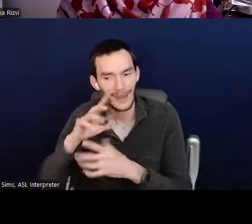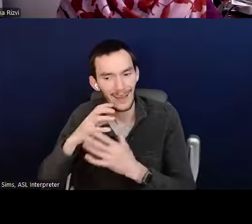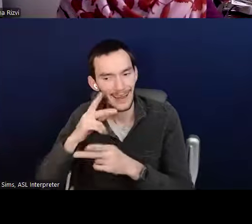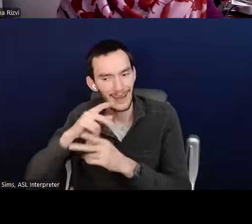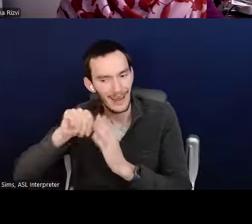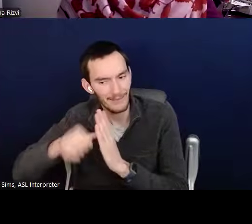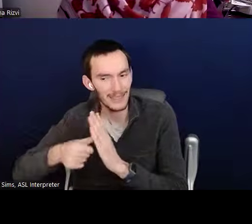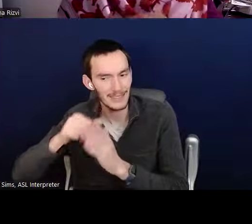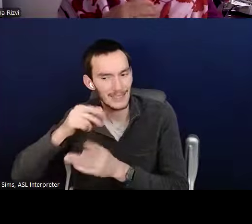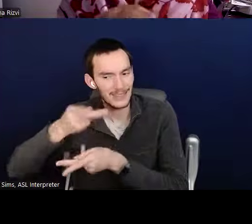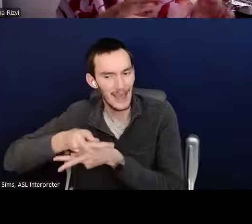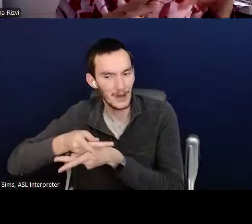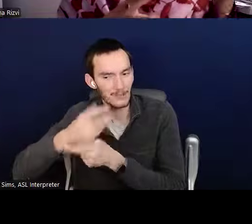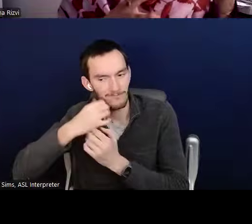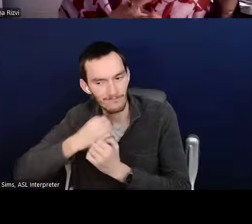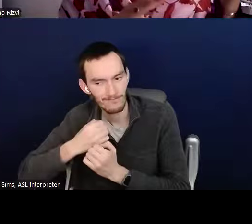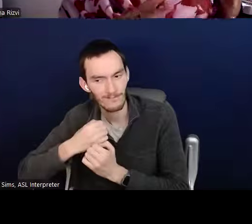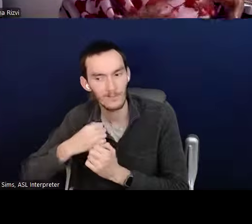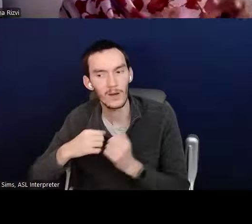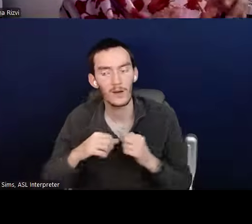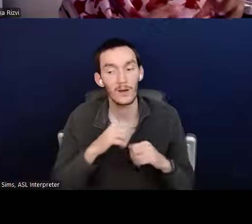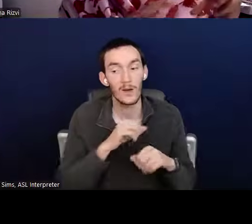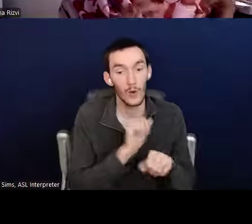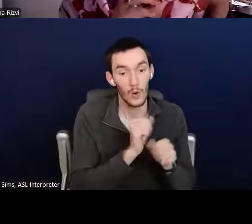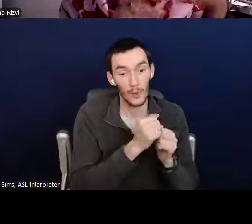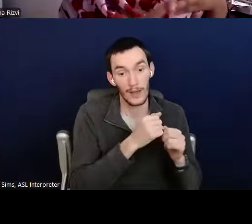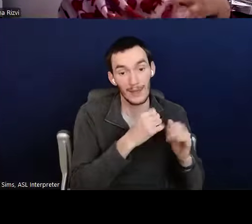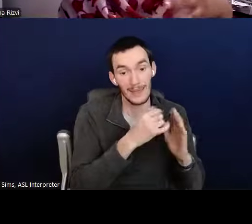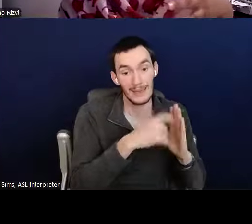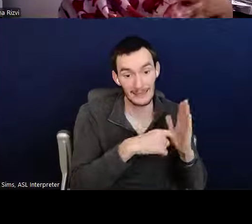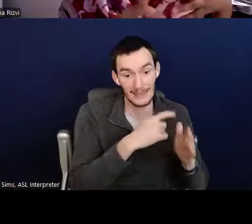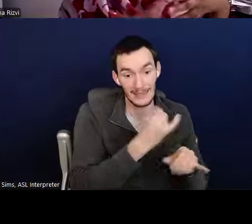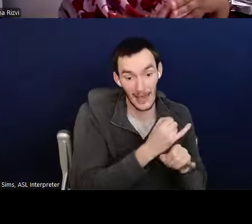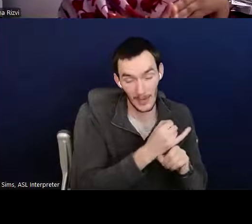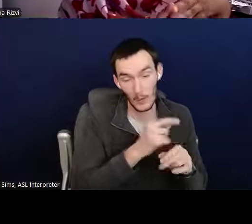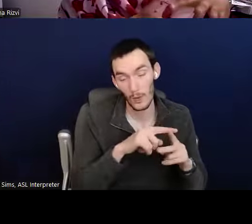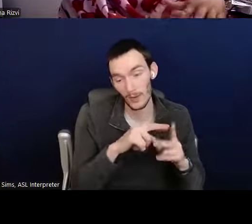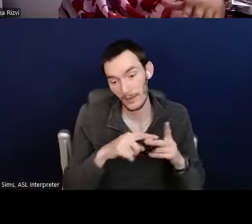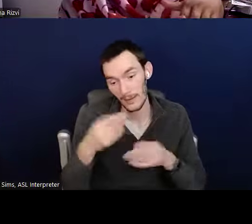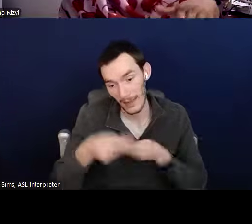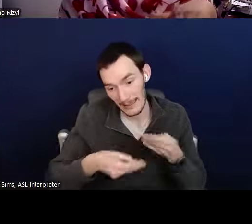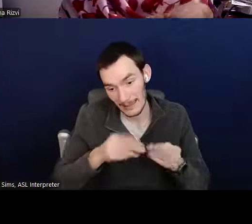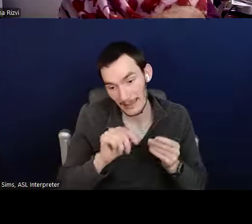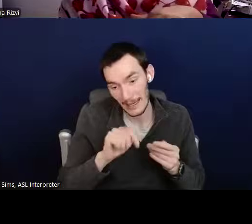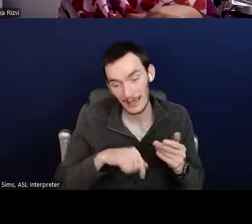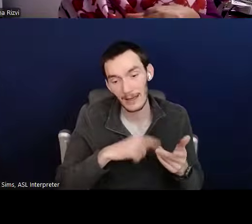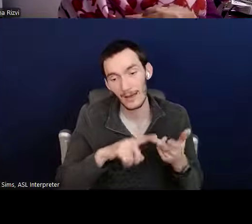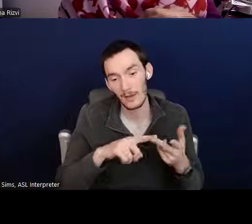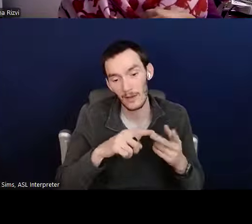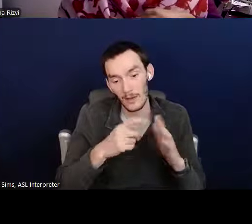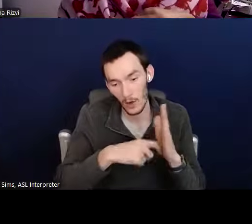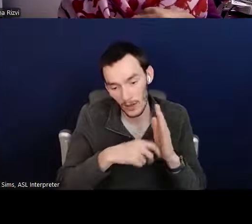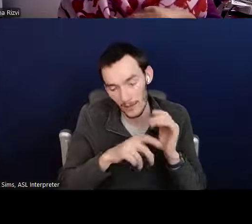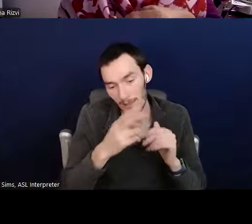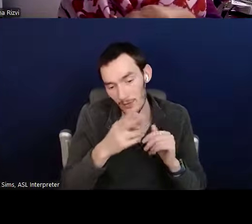site. Our interlocution with the archaeological site, the legacy data, the site labor, and the archival history